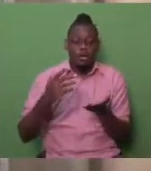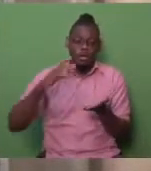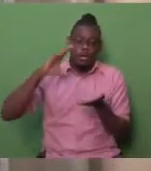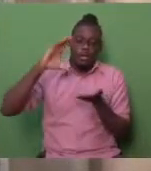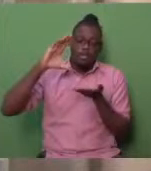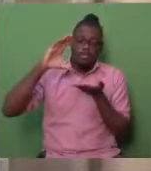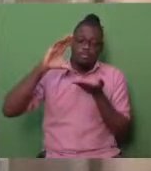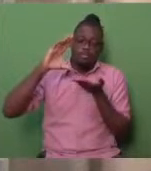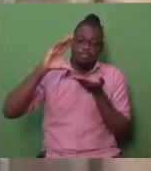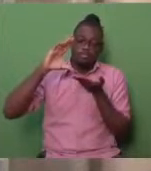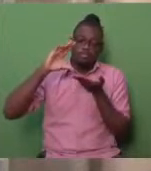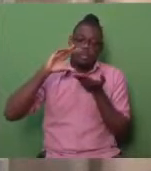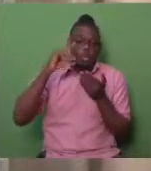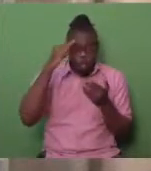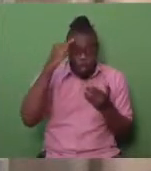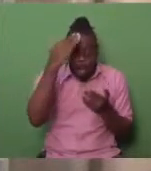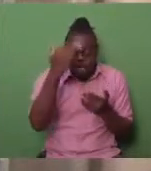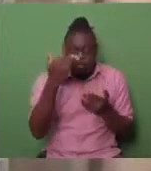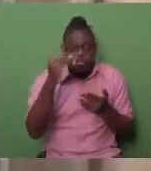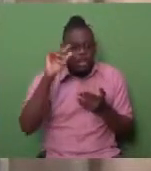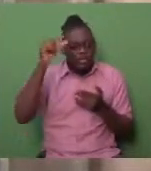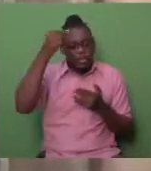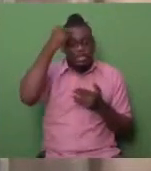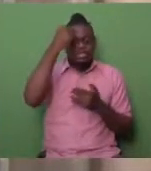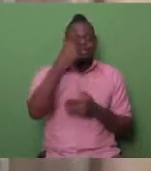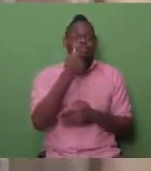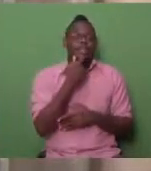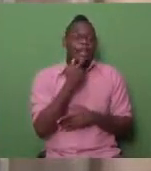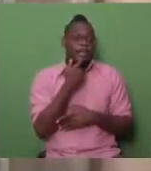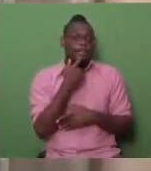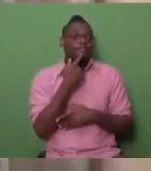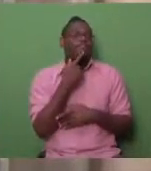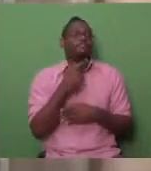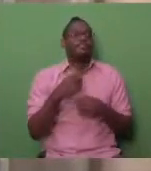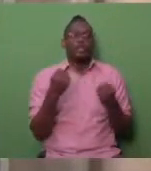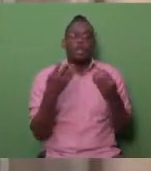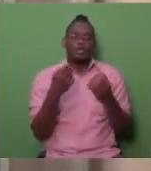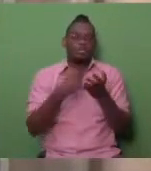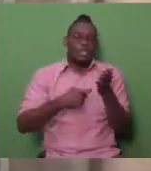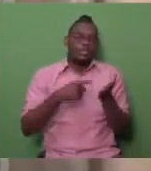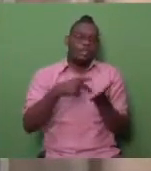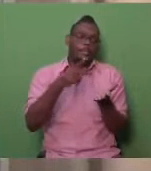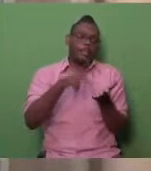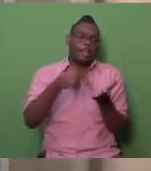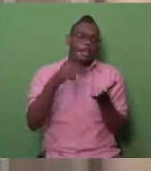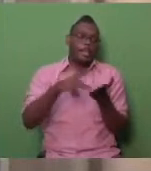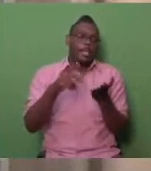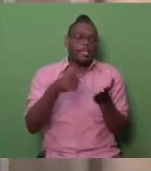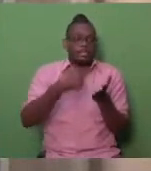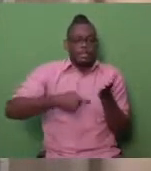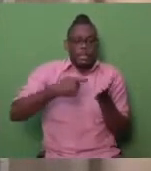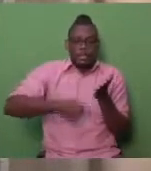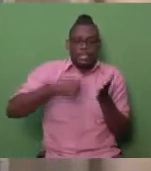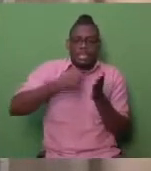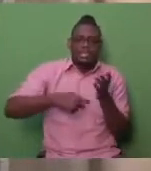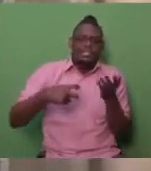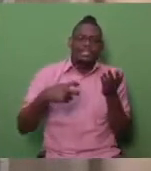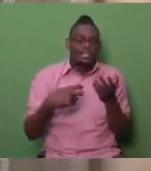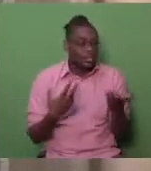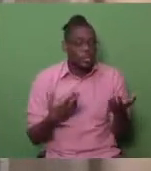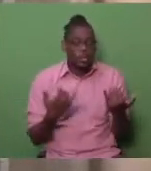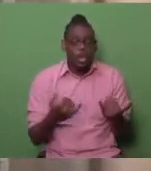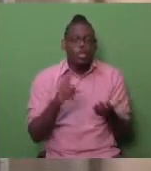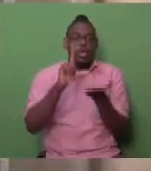via various taxes, a plethora of taxes. And when I said we created $56,000 under my watch, we did so